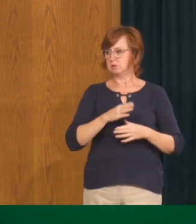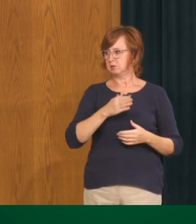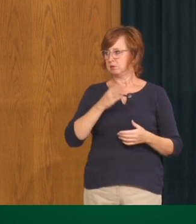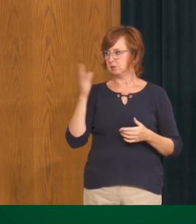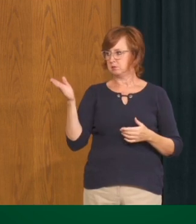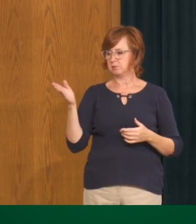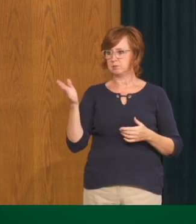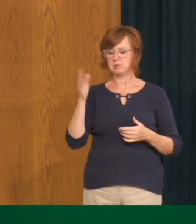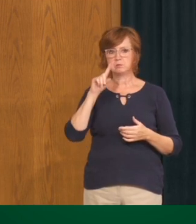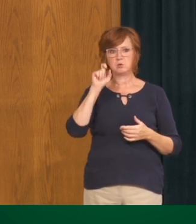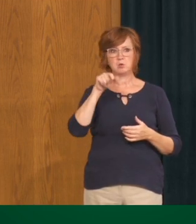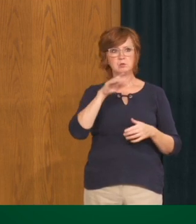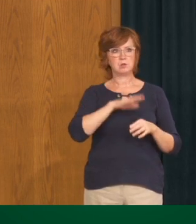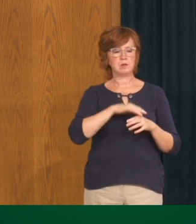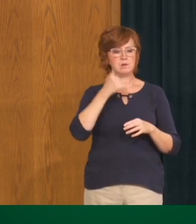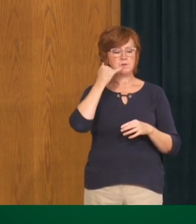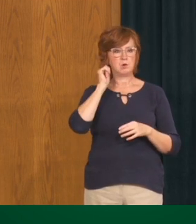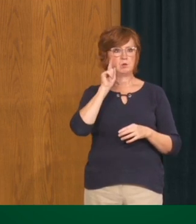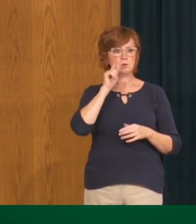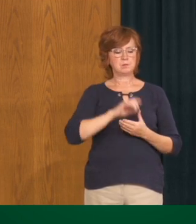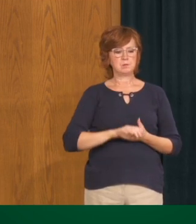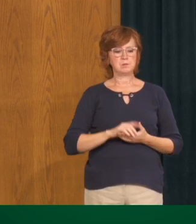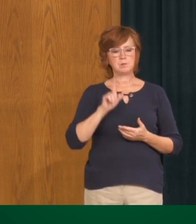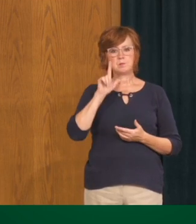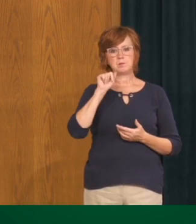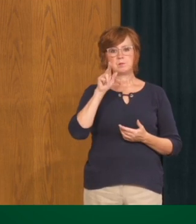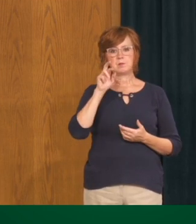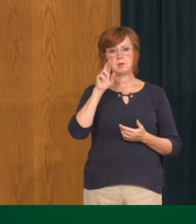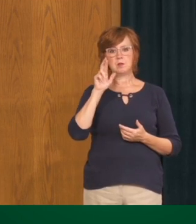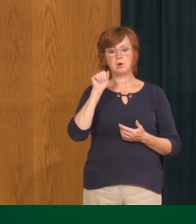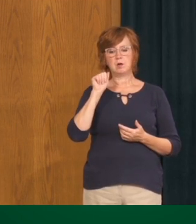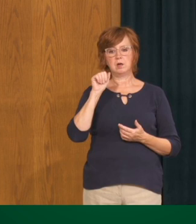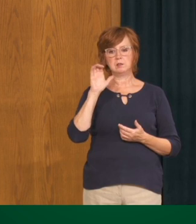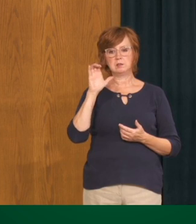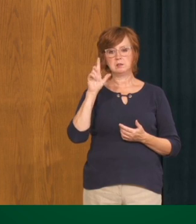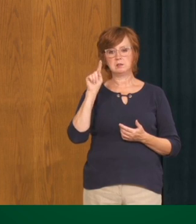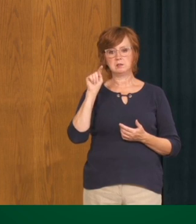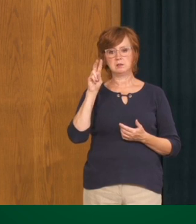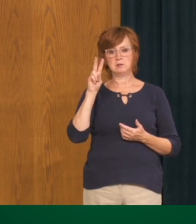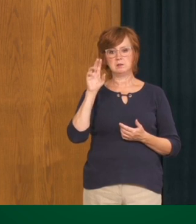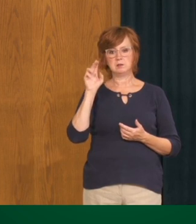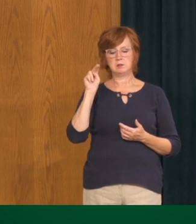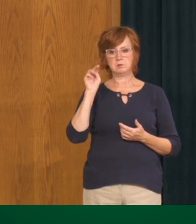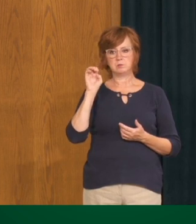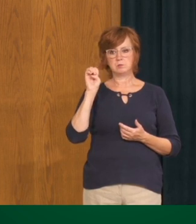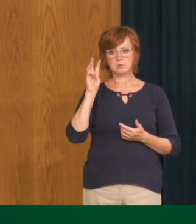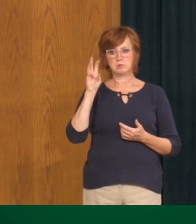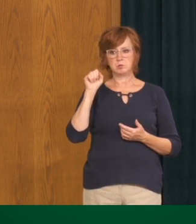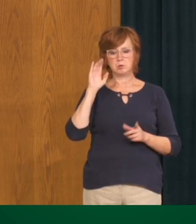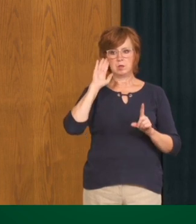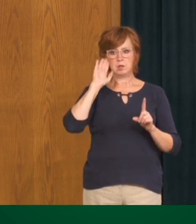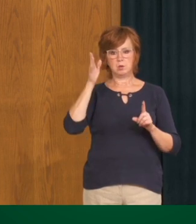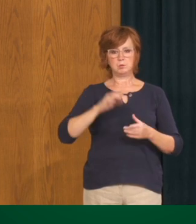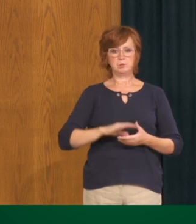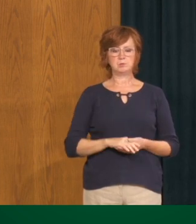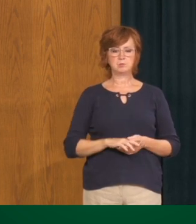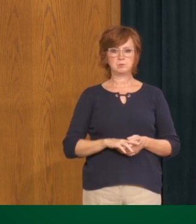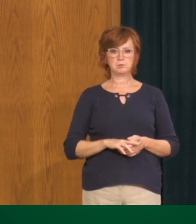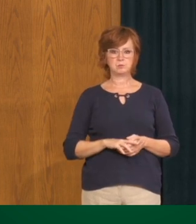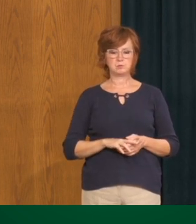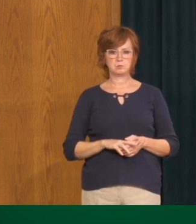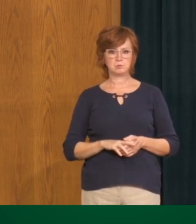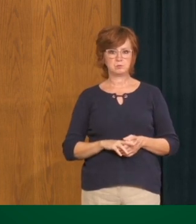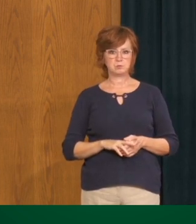line. We have Laura Woodward with CTV. Hi there. I'm just calling to